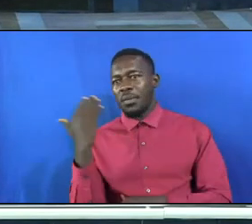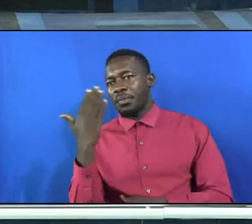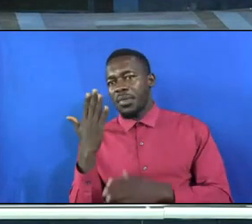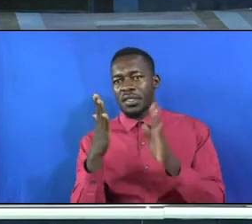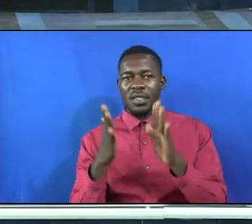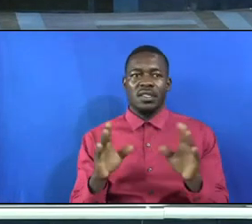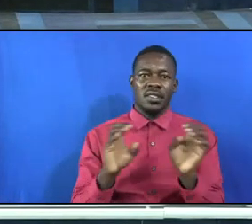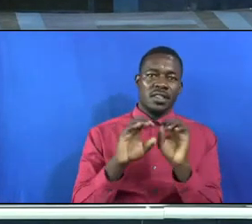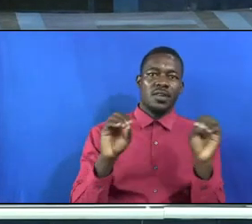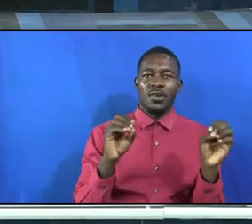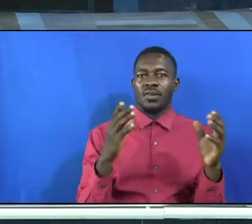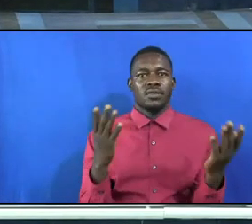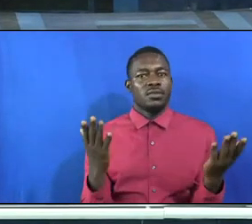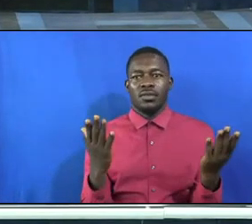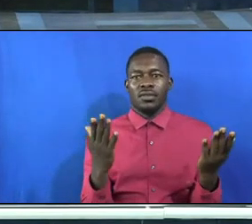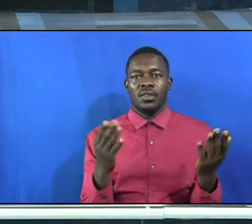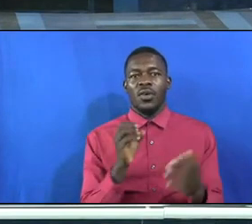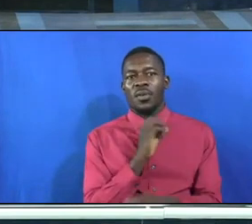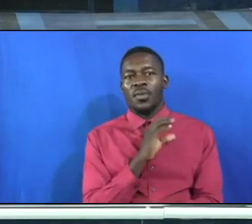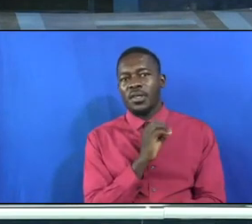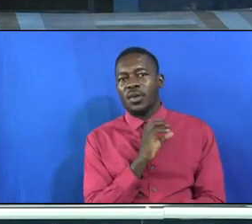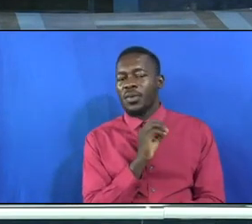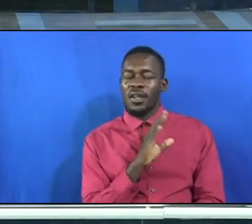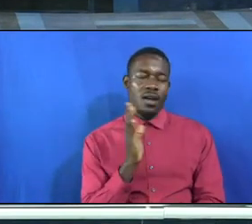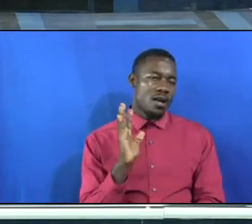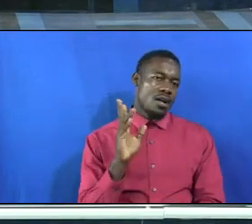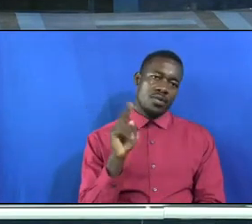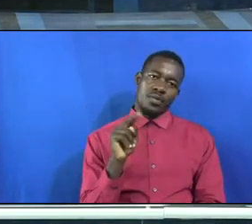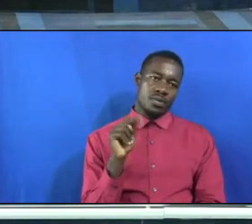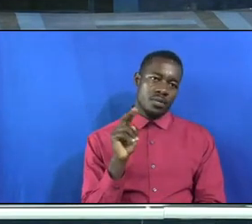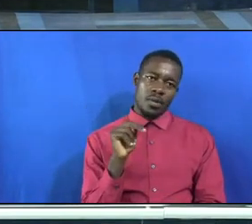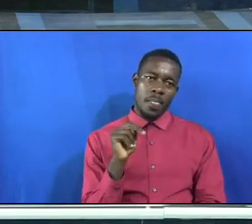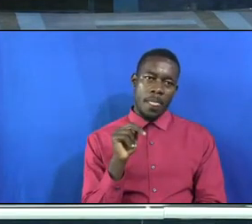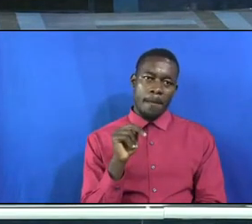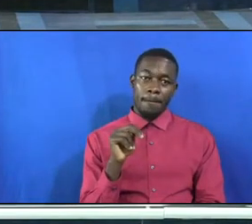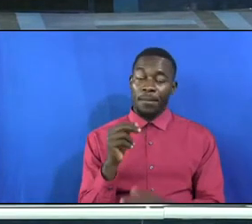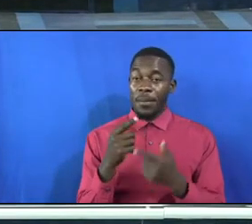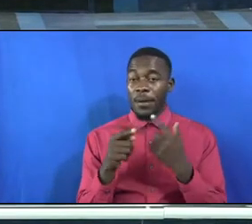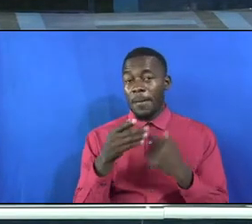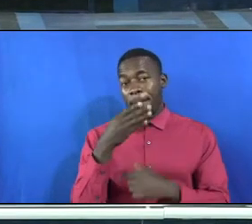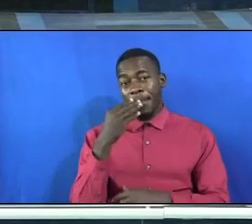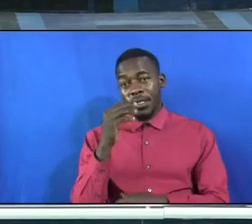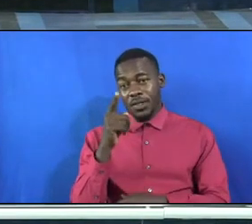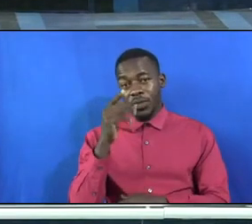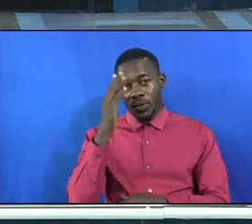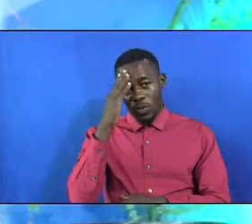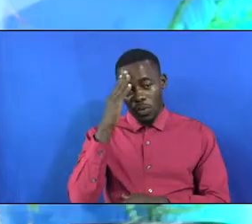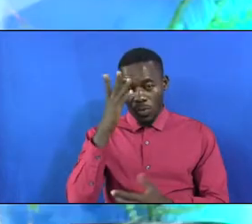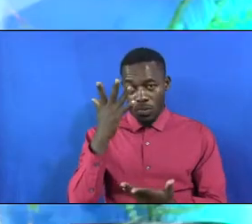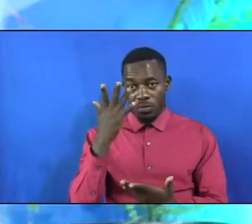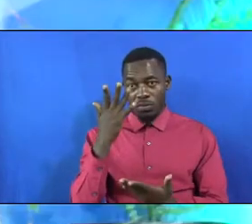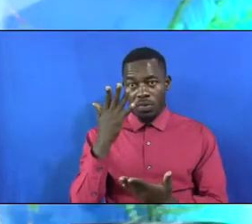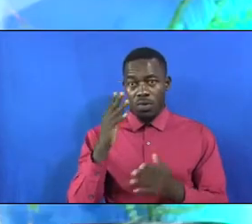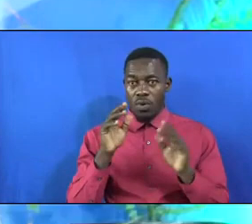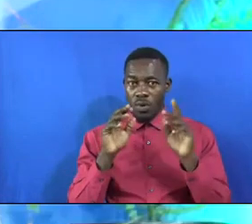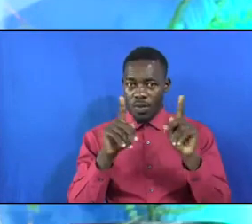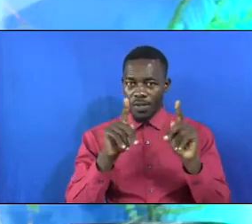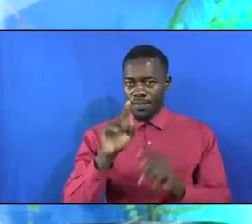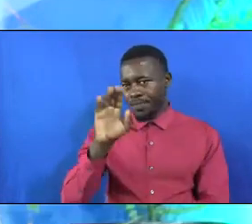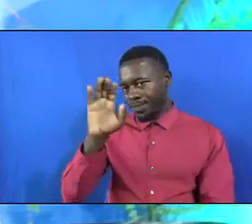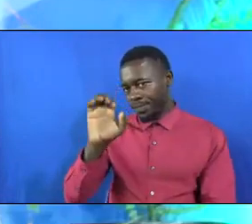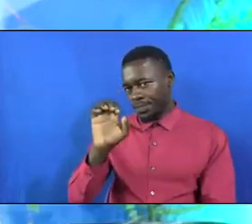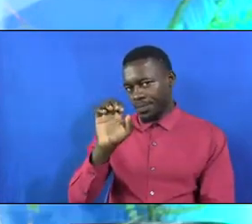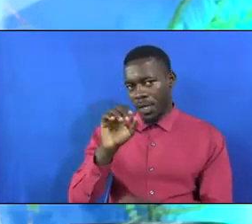point will I be needed to strike such a balance. But I want you to walk with me to the book of